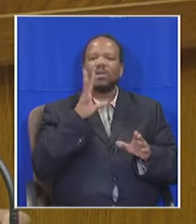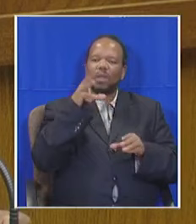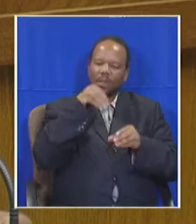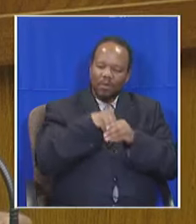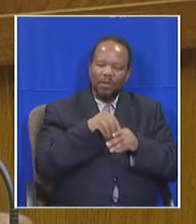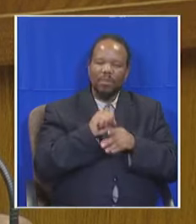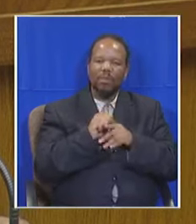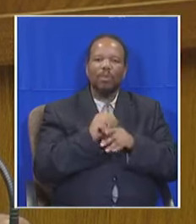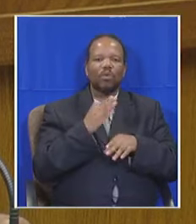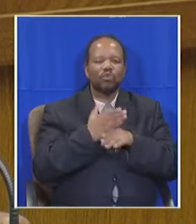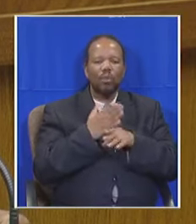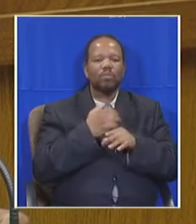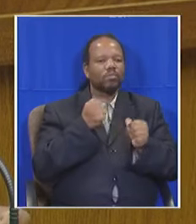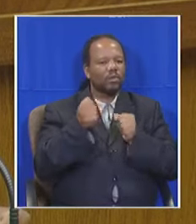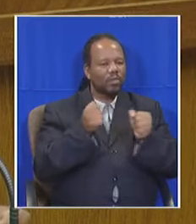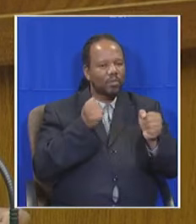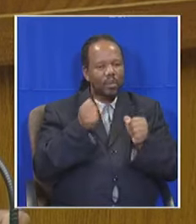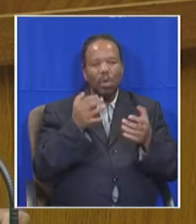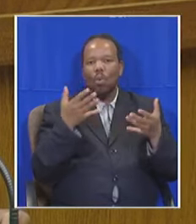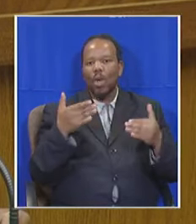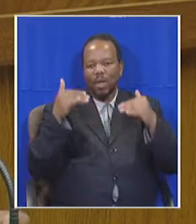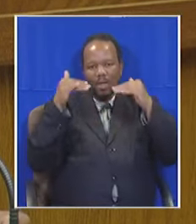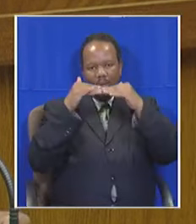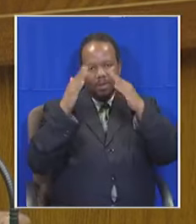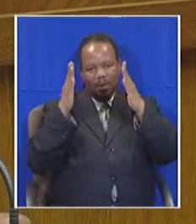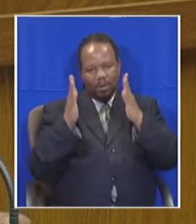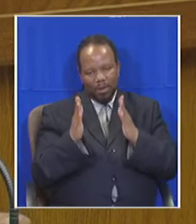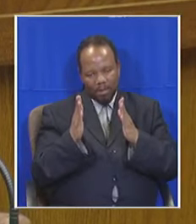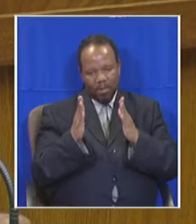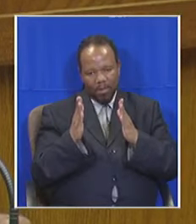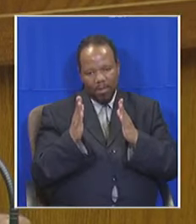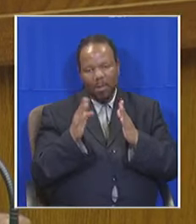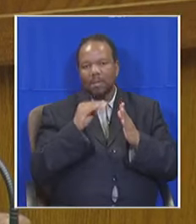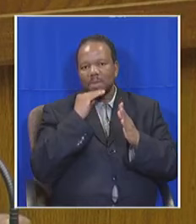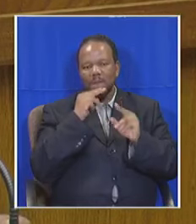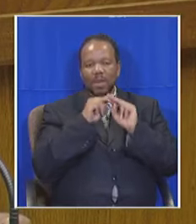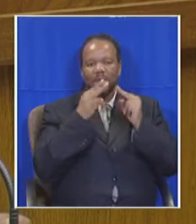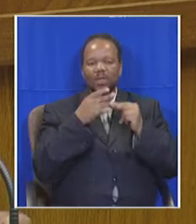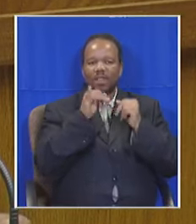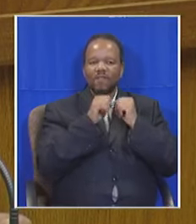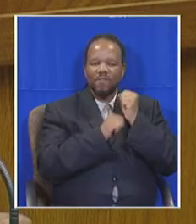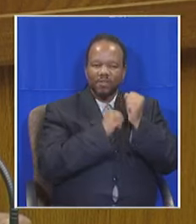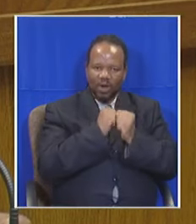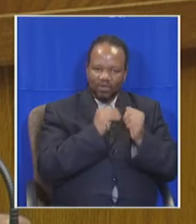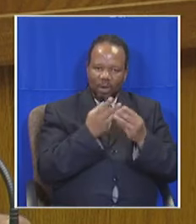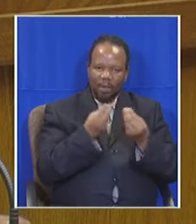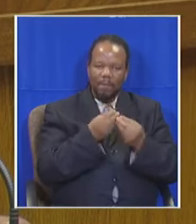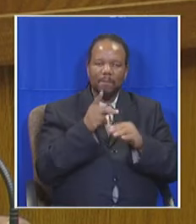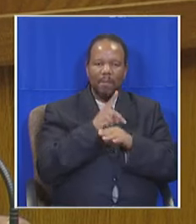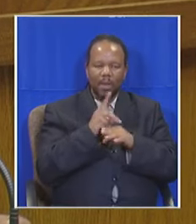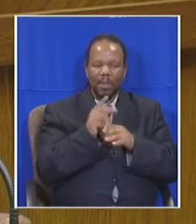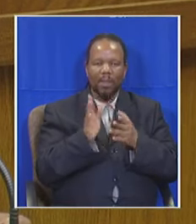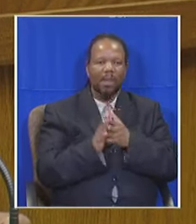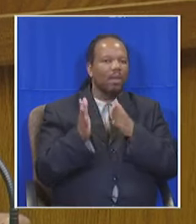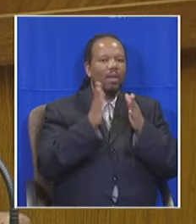more jobs have been created, mainly in the construction linked to national infrastructure plan. Amongst others, we saw the trade sector,